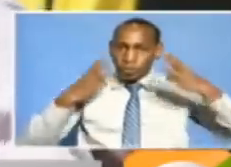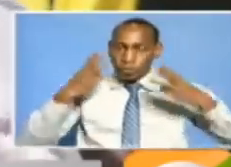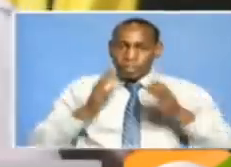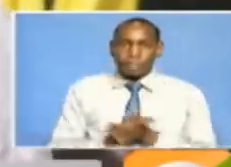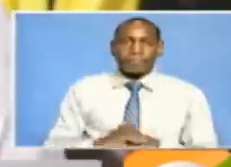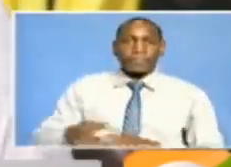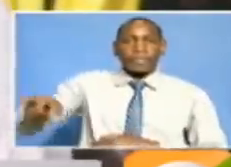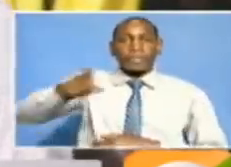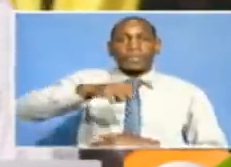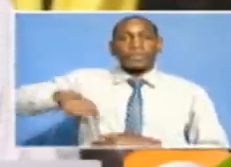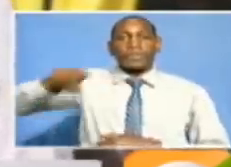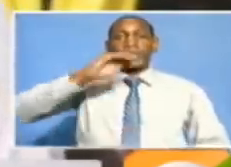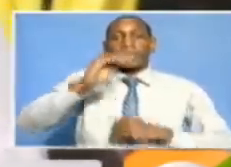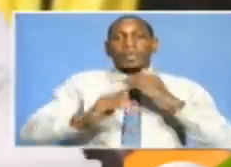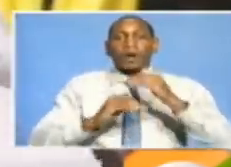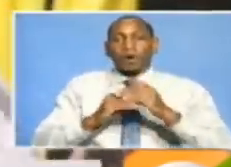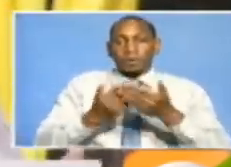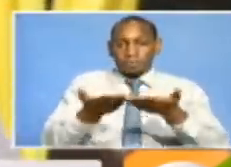Sisi wote